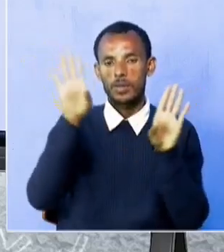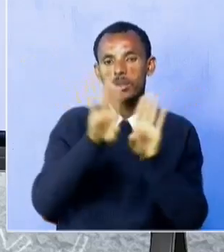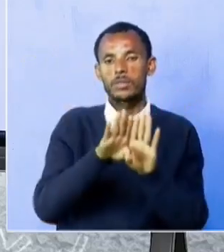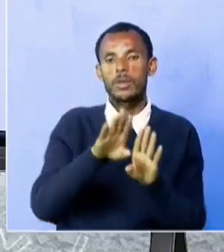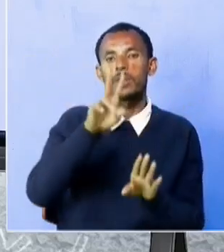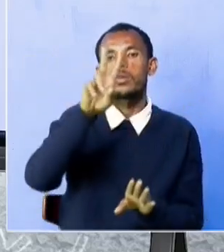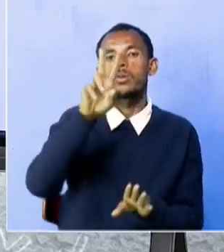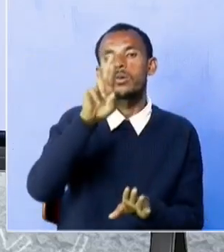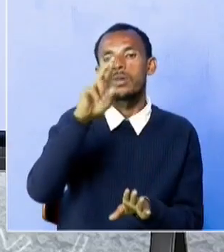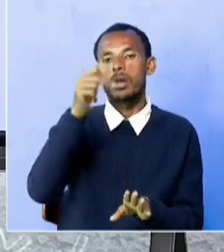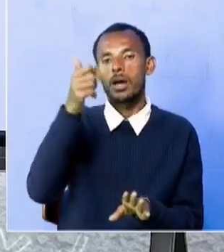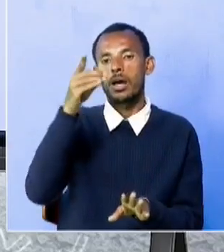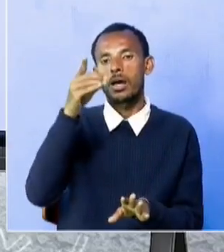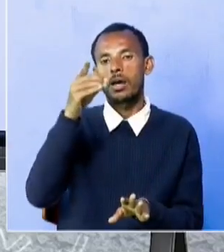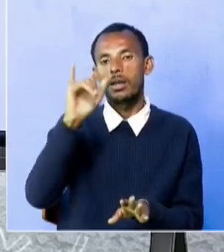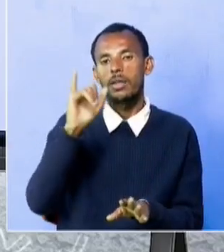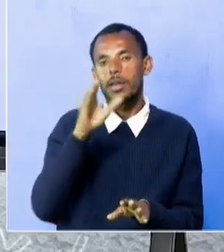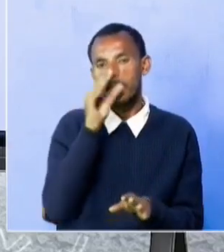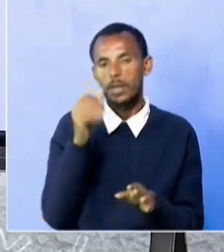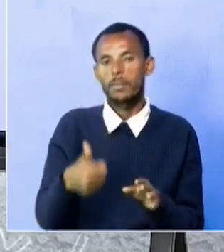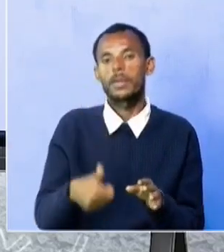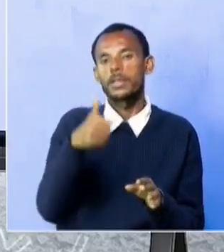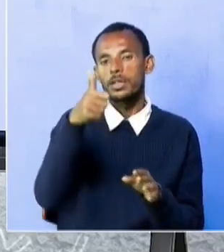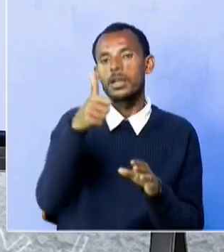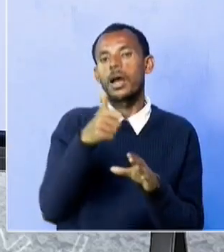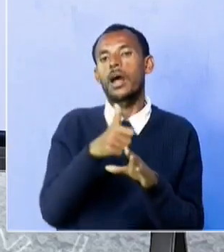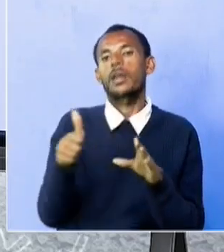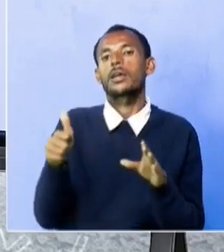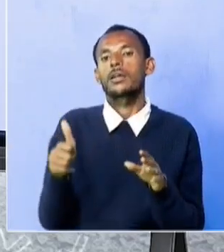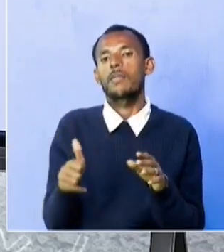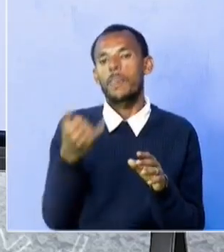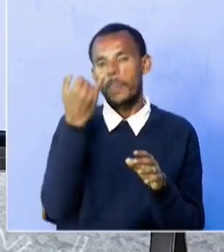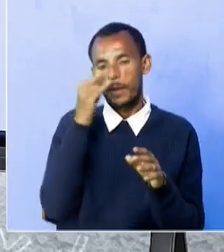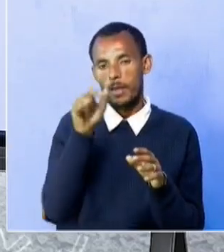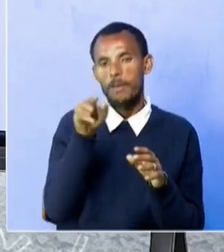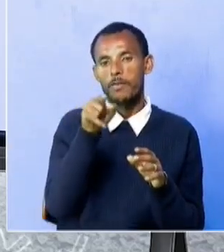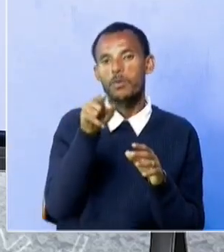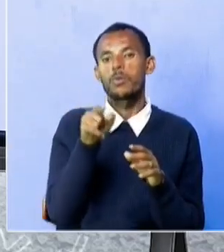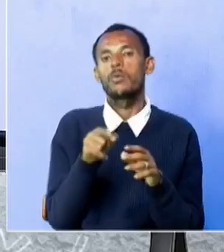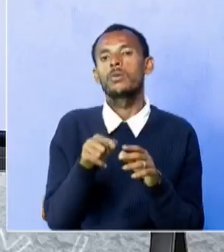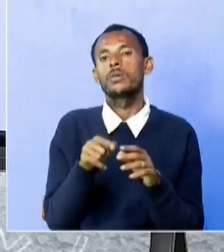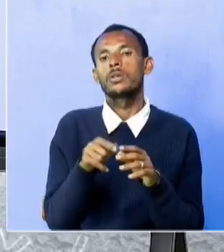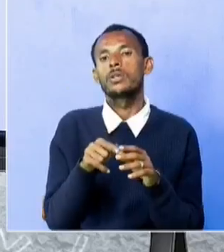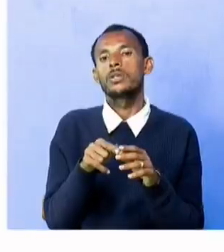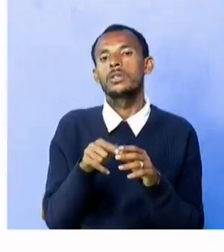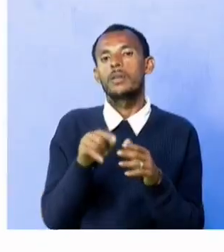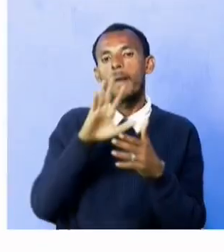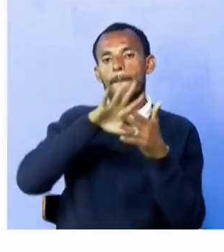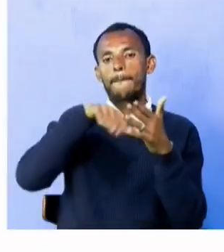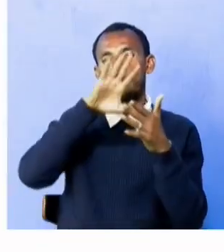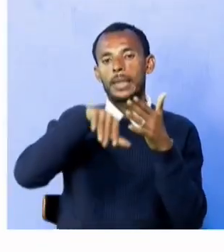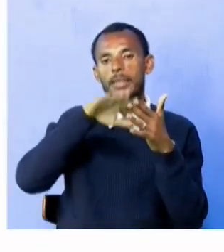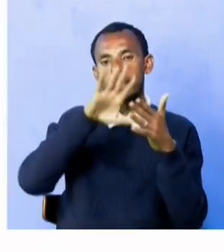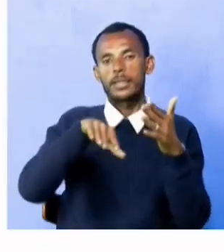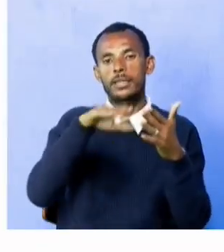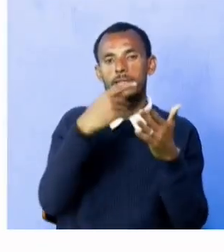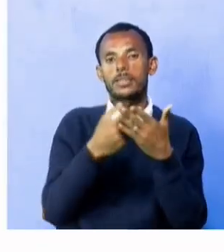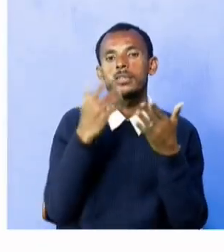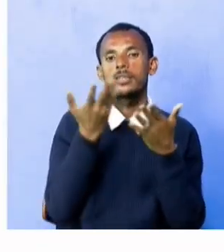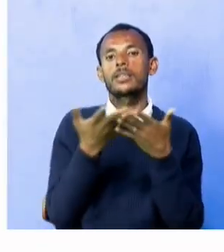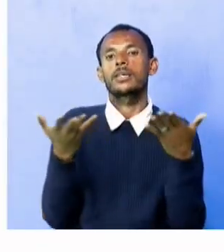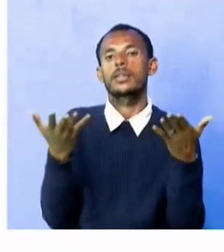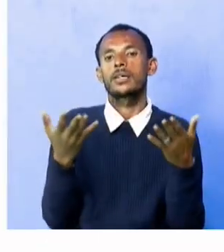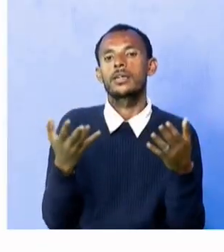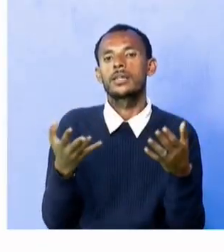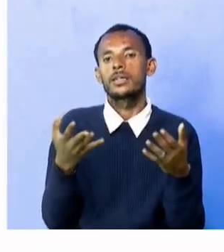two radii and a major arc, right? If you paint this thing another thing,